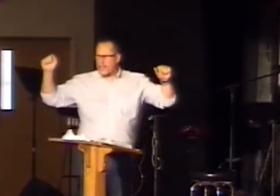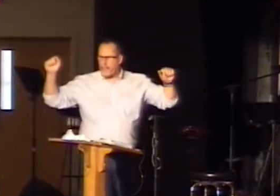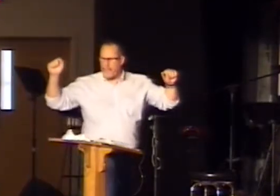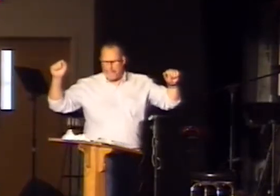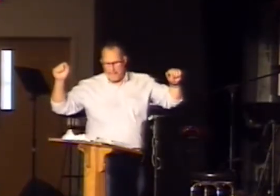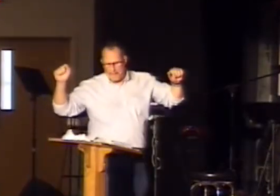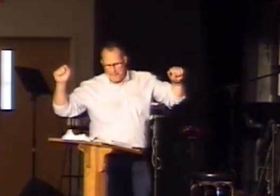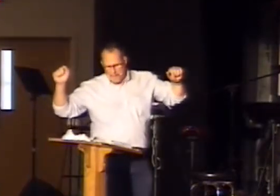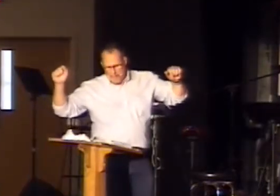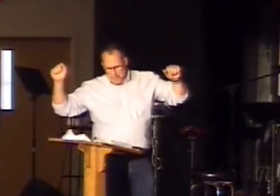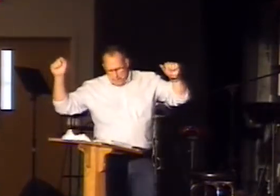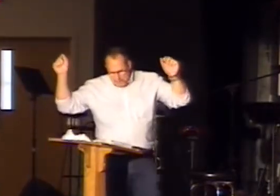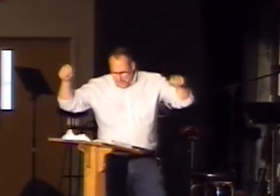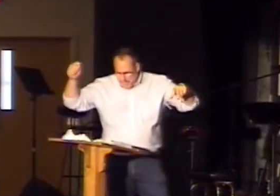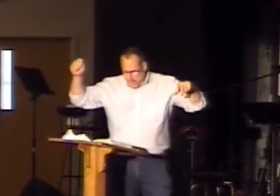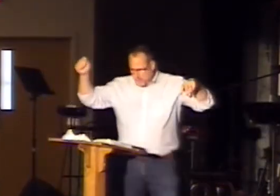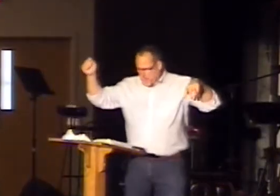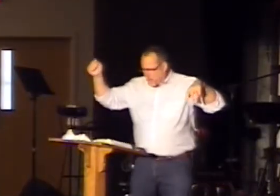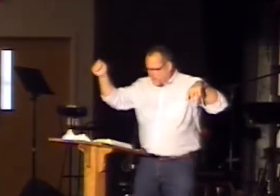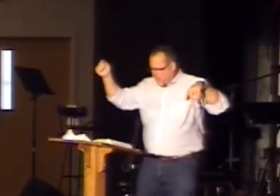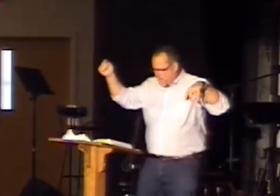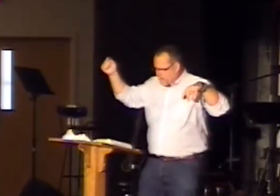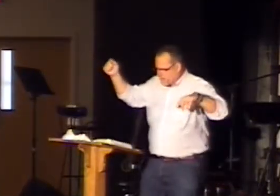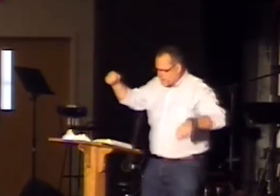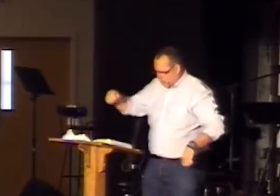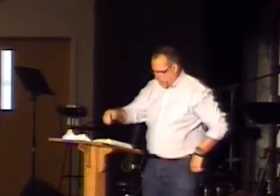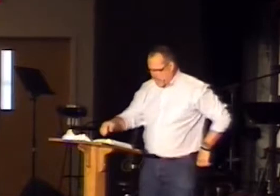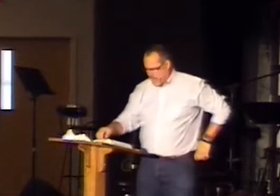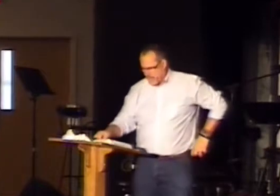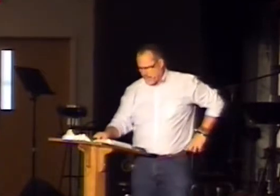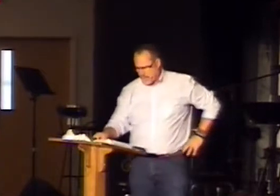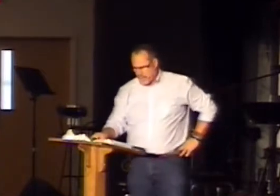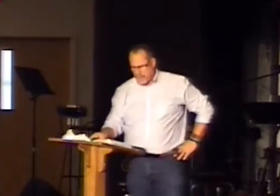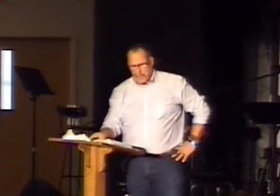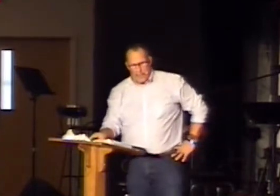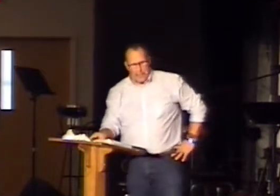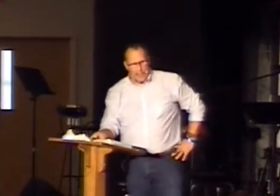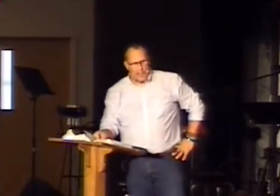Right? You have to see yourself in the story.